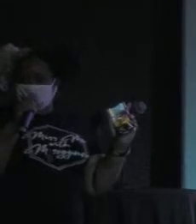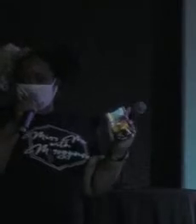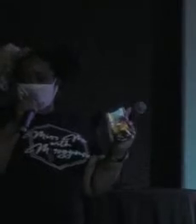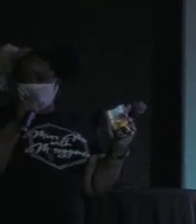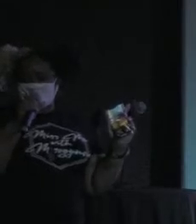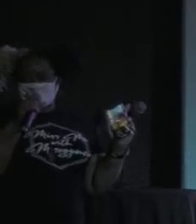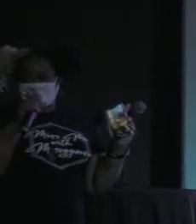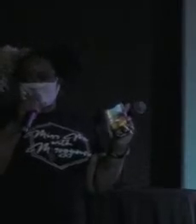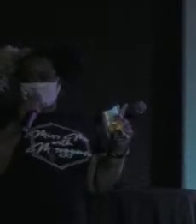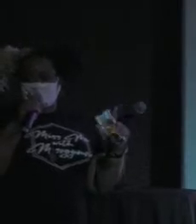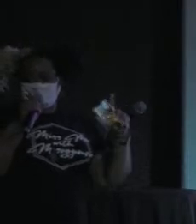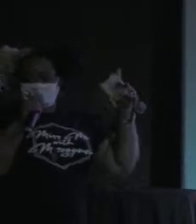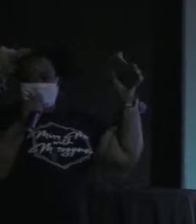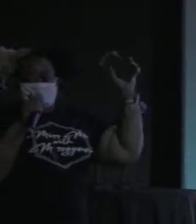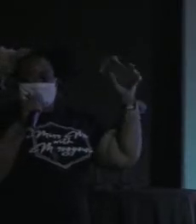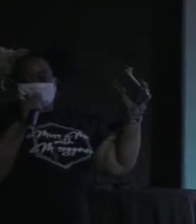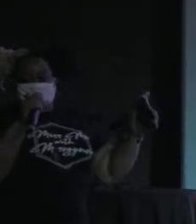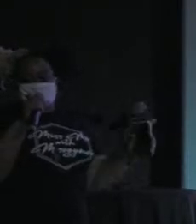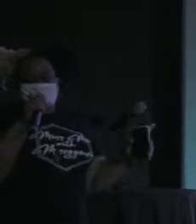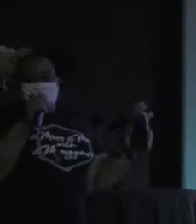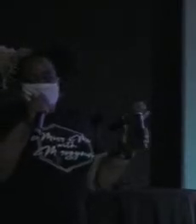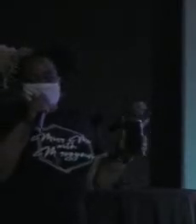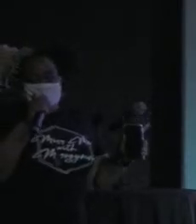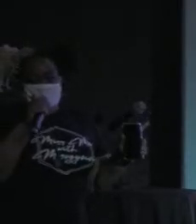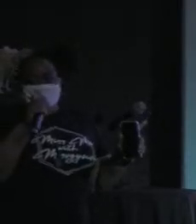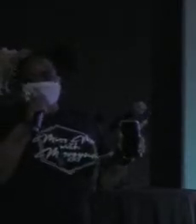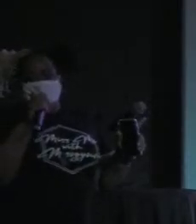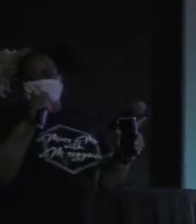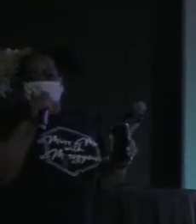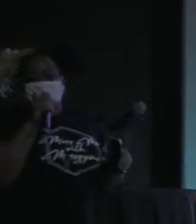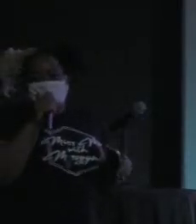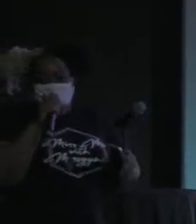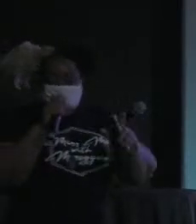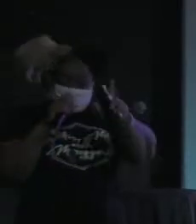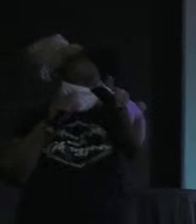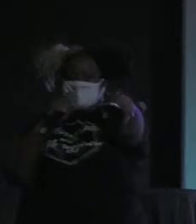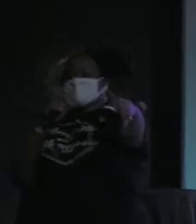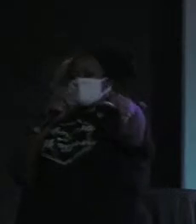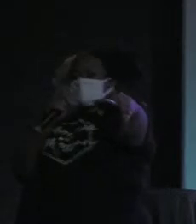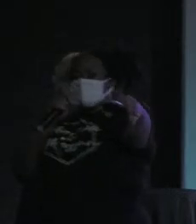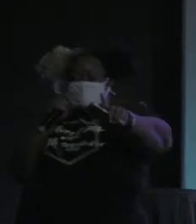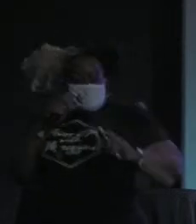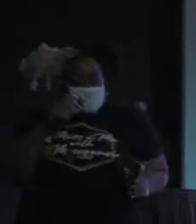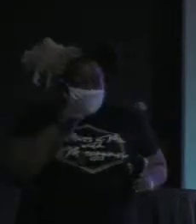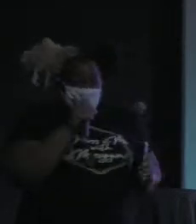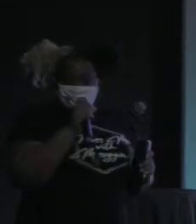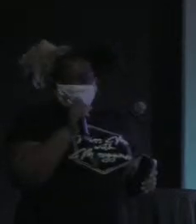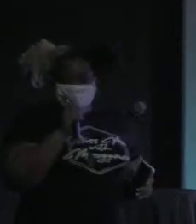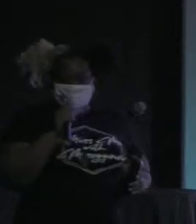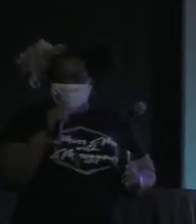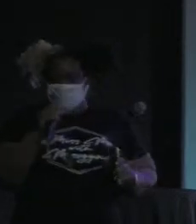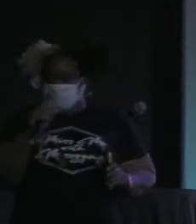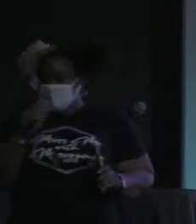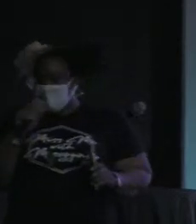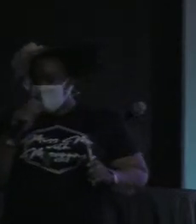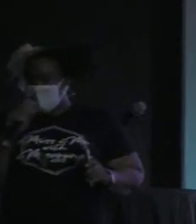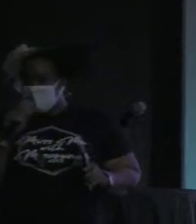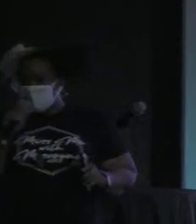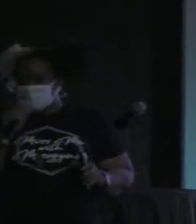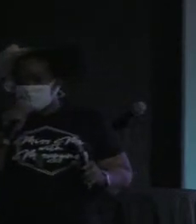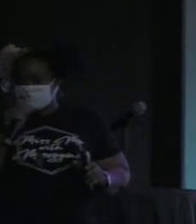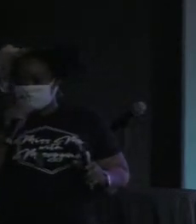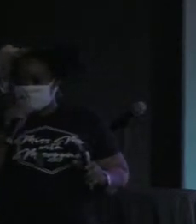bye. Any one of these three for a free box. Not in the back, nope.